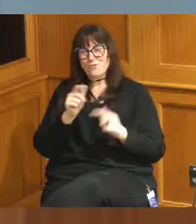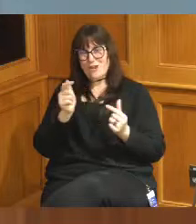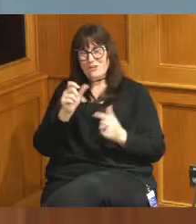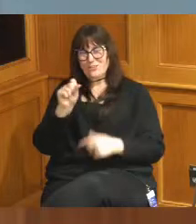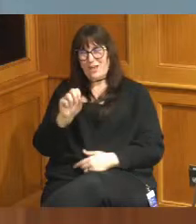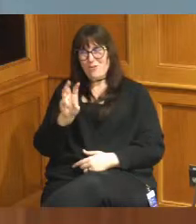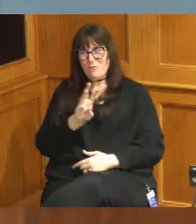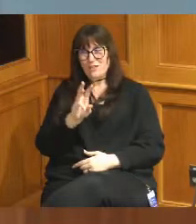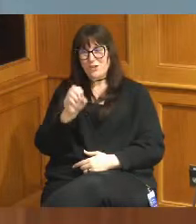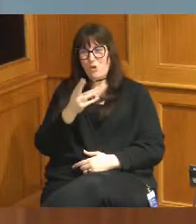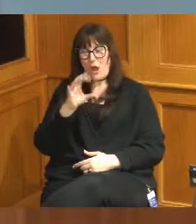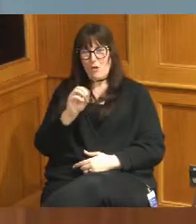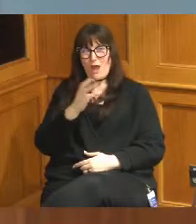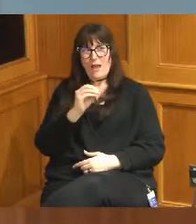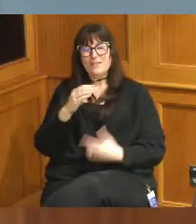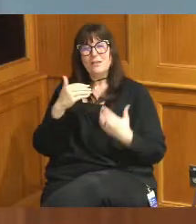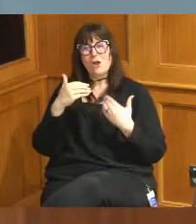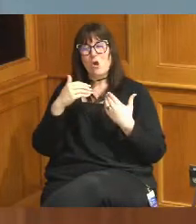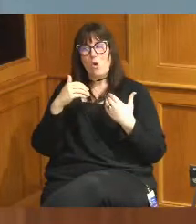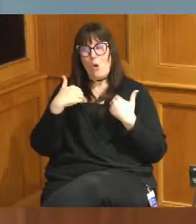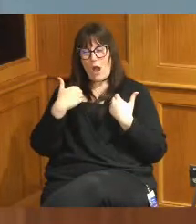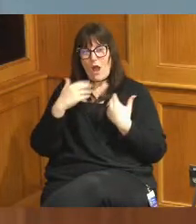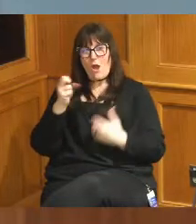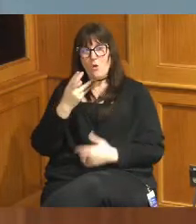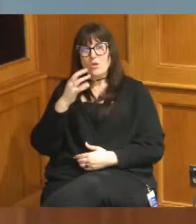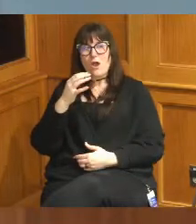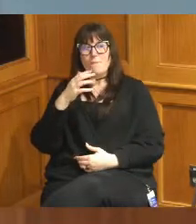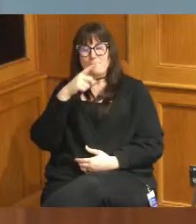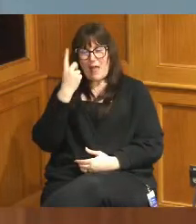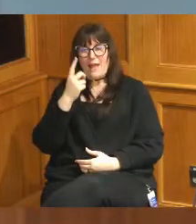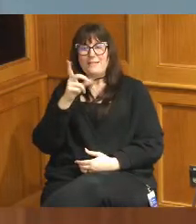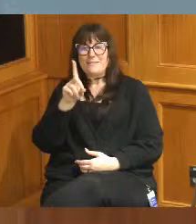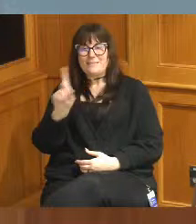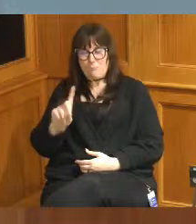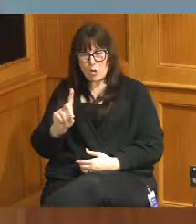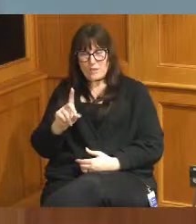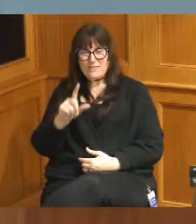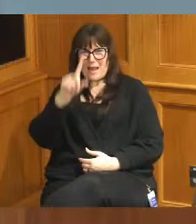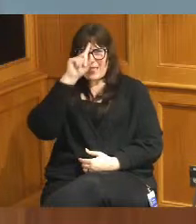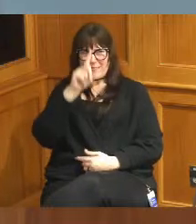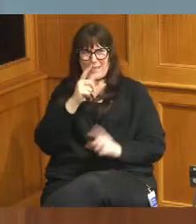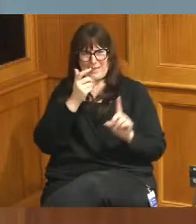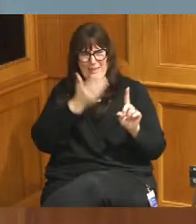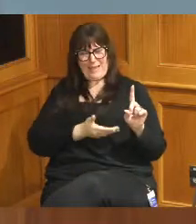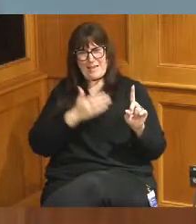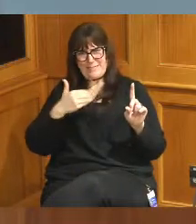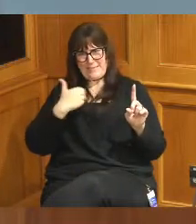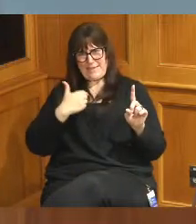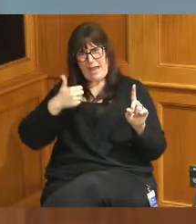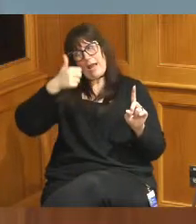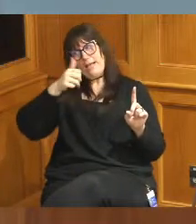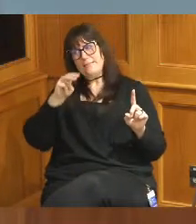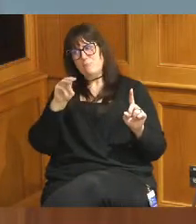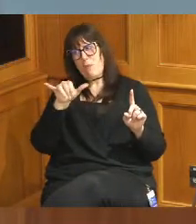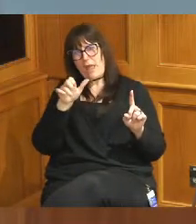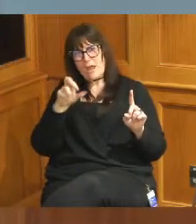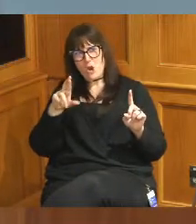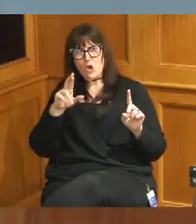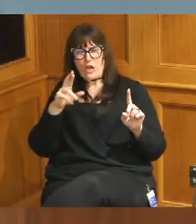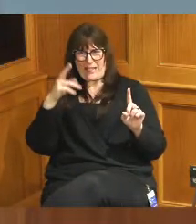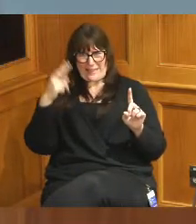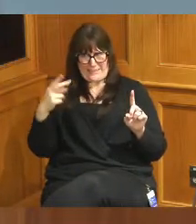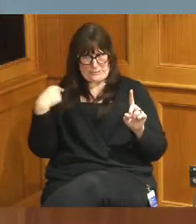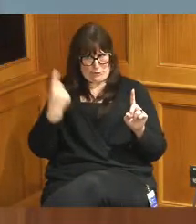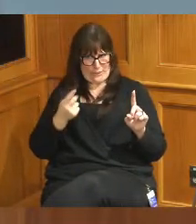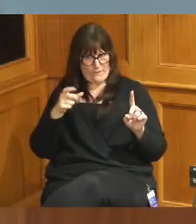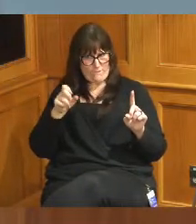Ohio, and the Ohio Young Black Democrats. And I believe he is the youngest mayor in the history of Forest